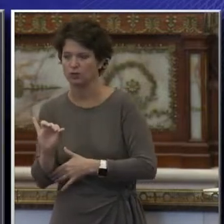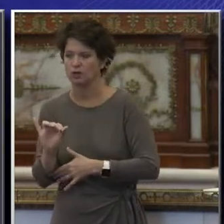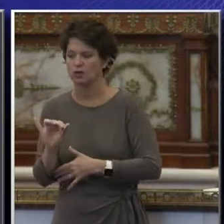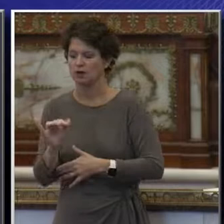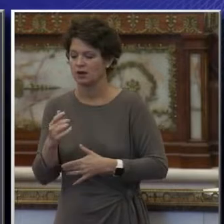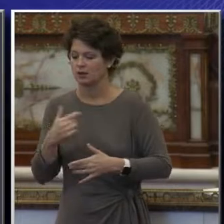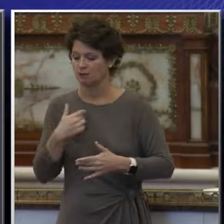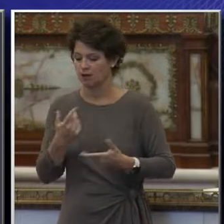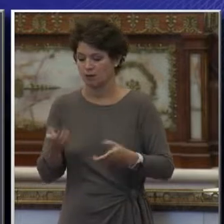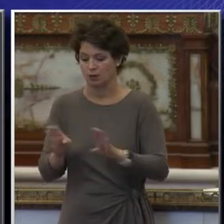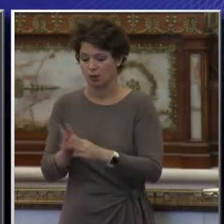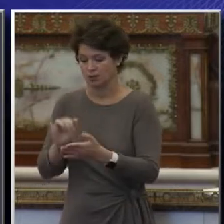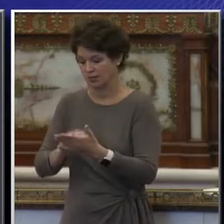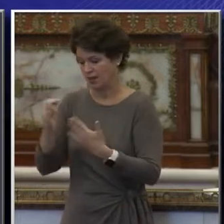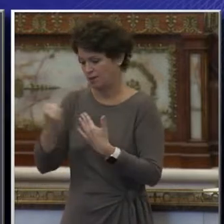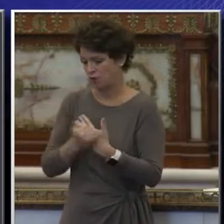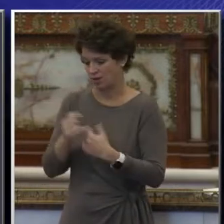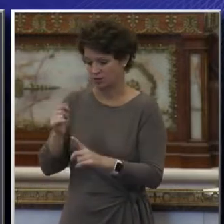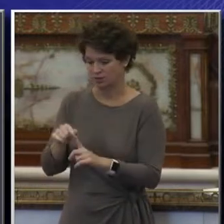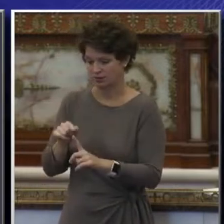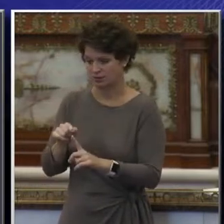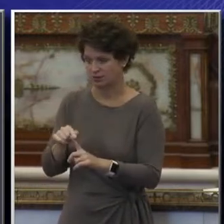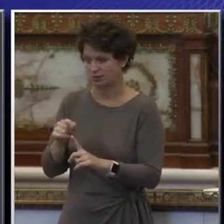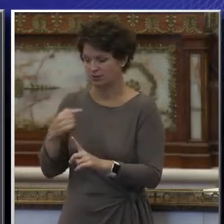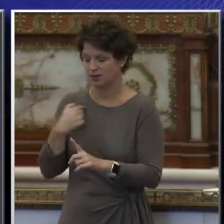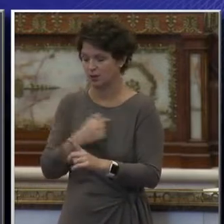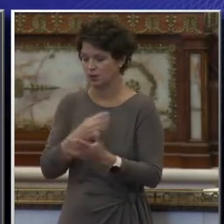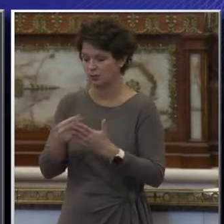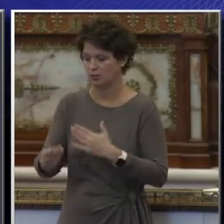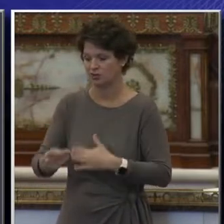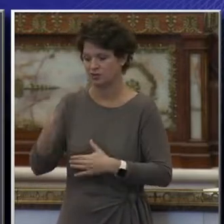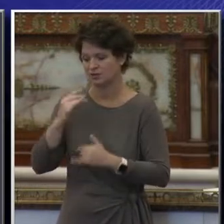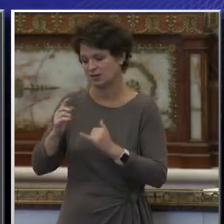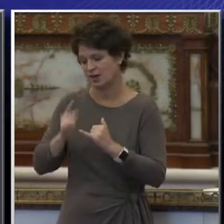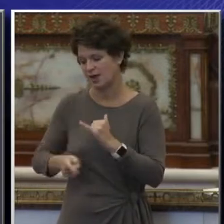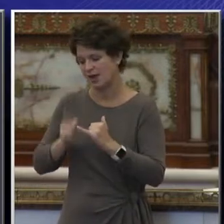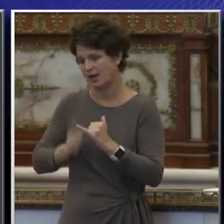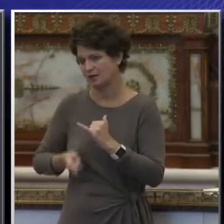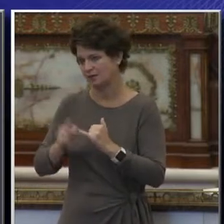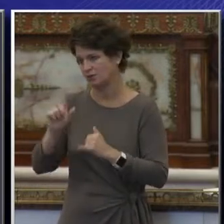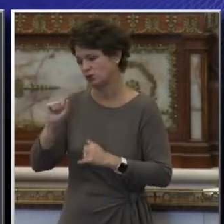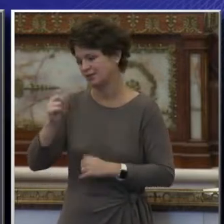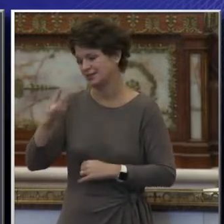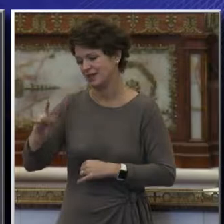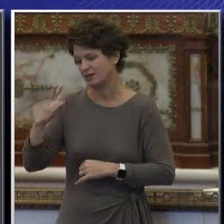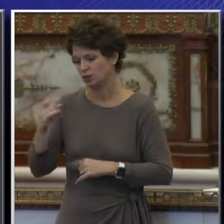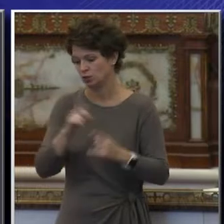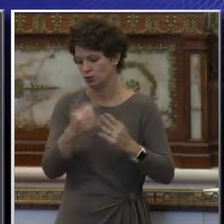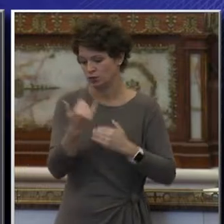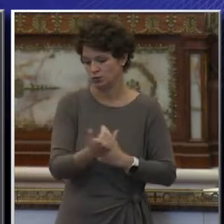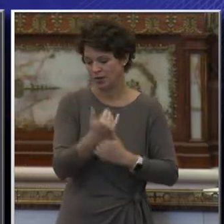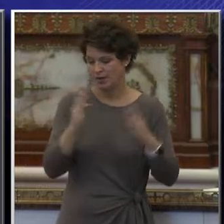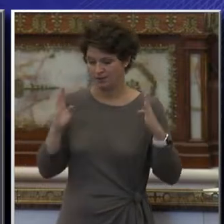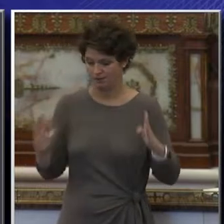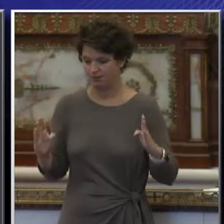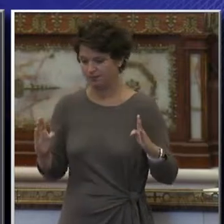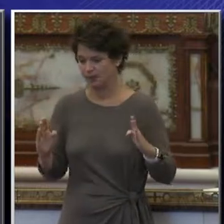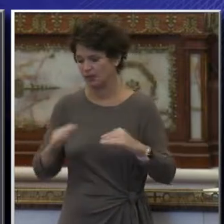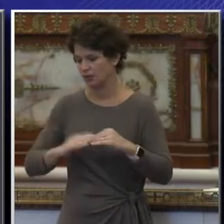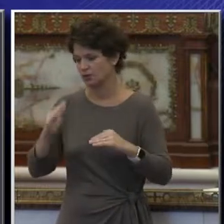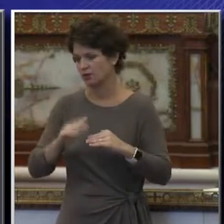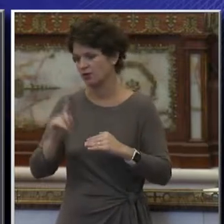from closing on that project, which, you know, we purchased back at the end of 2017 until today, there was